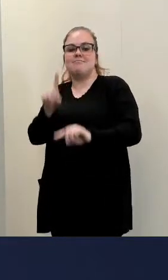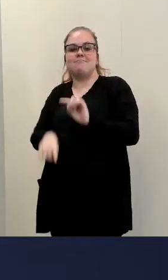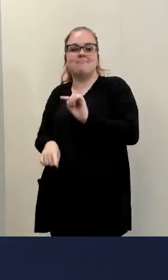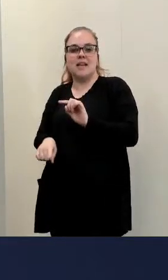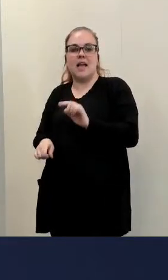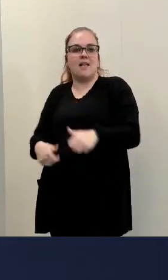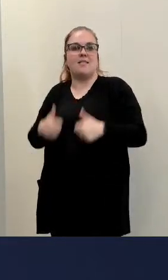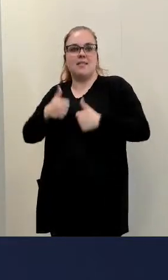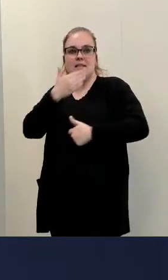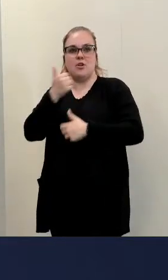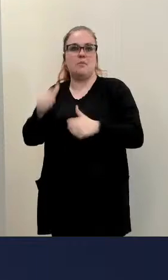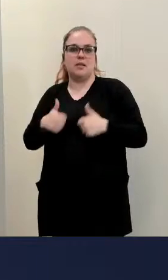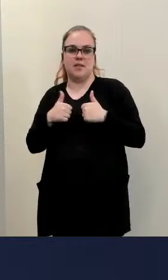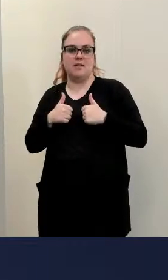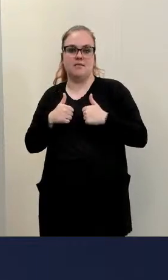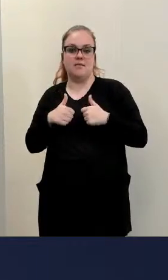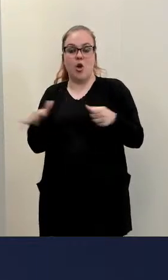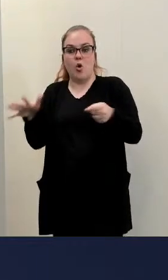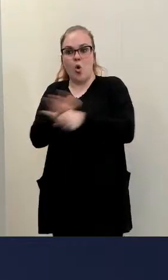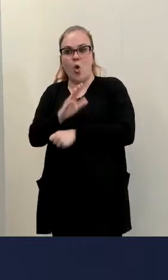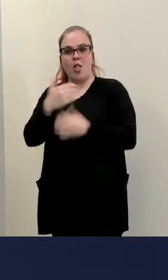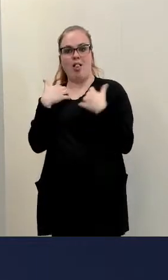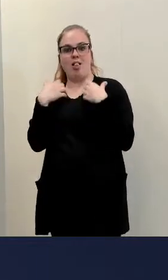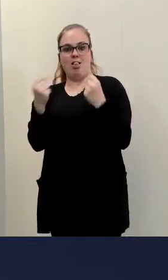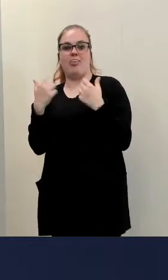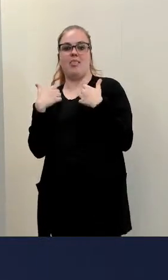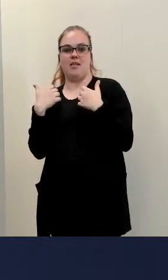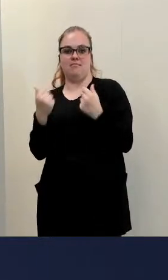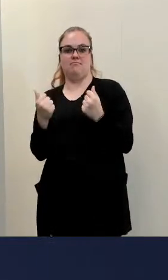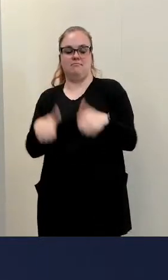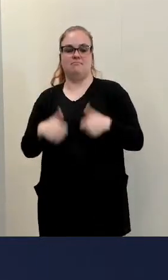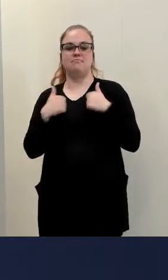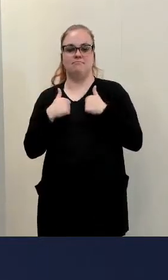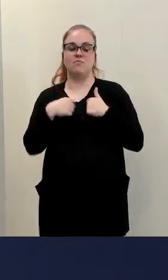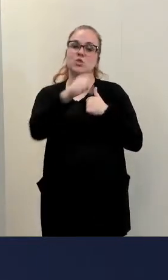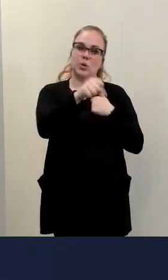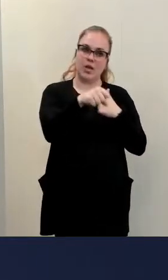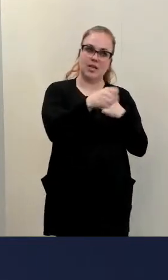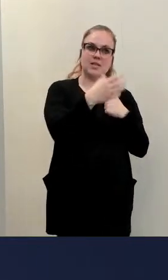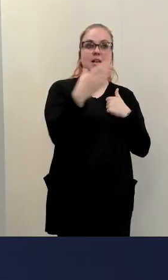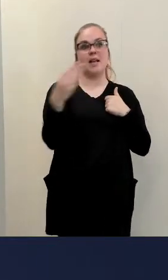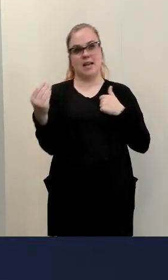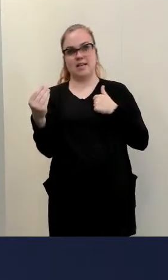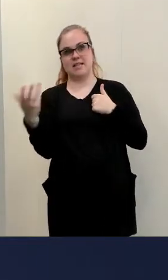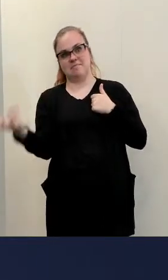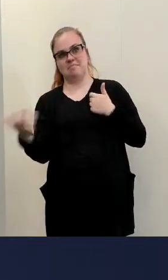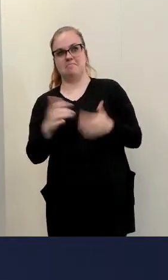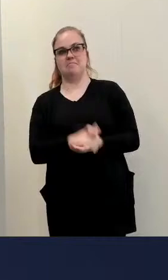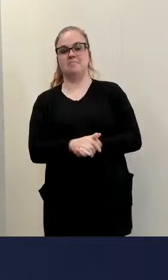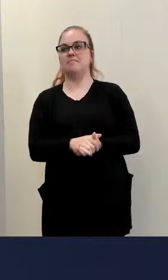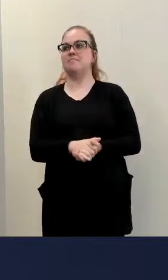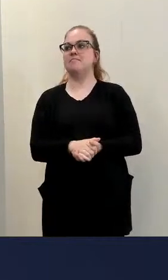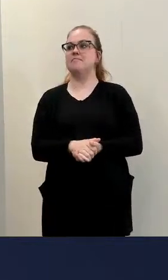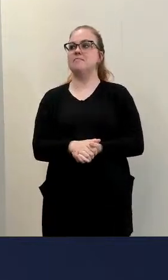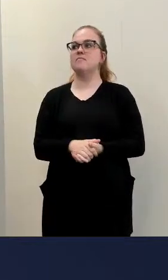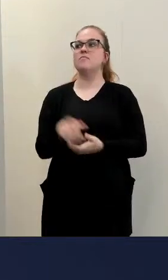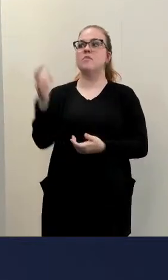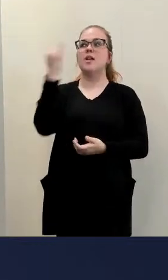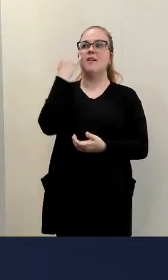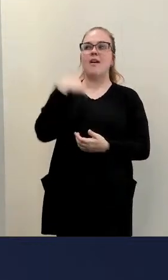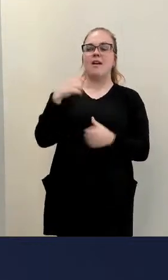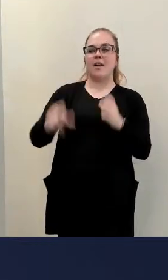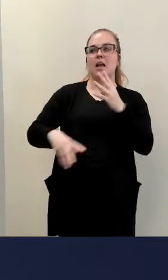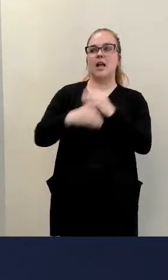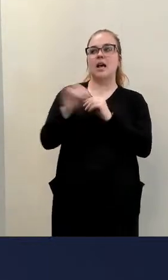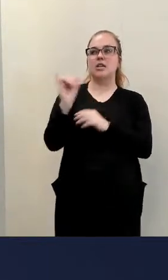to live their best lives, a whole life, a healthy life. So yes, and. Yes. And if I could just add